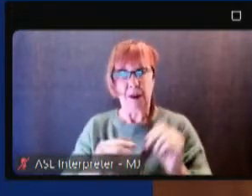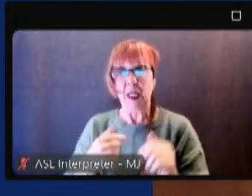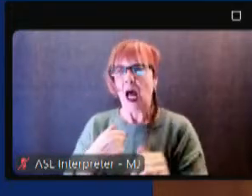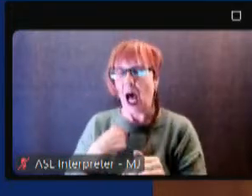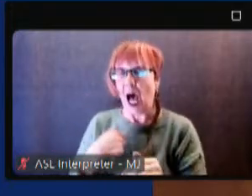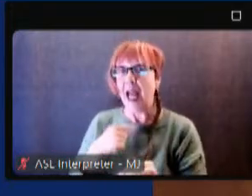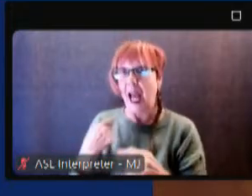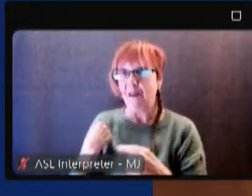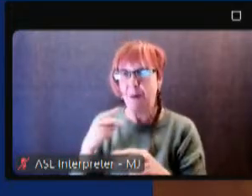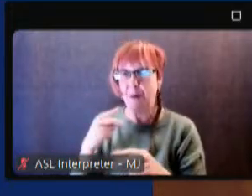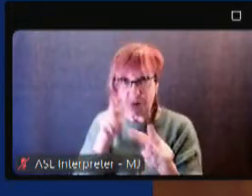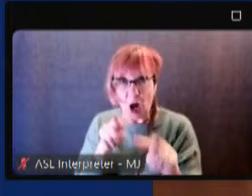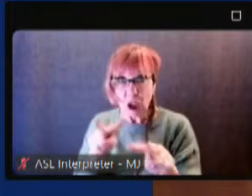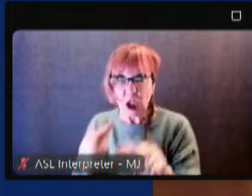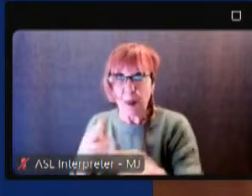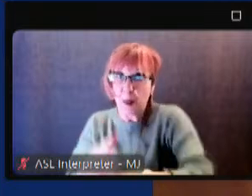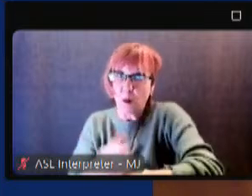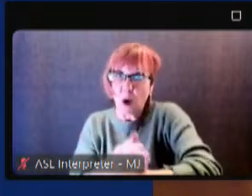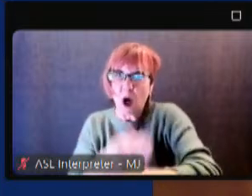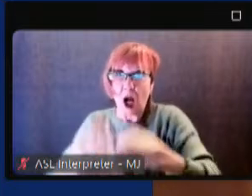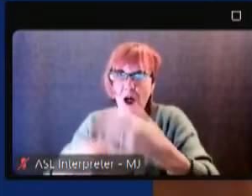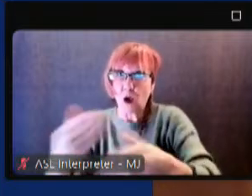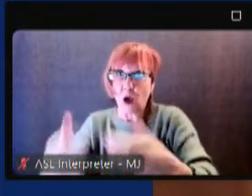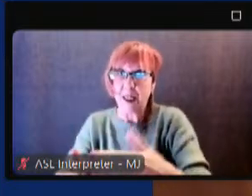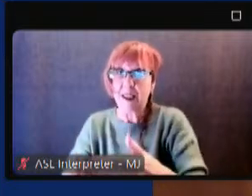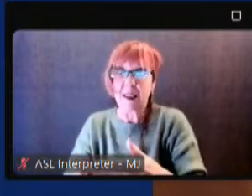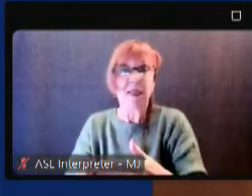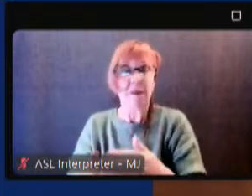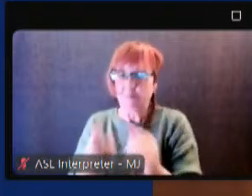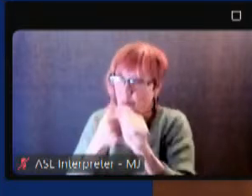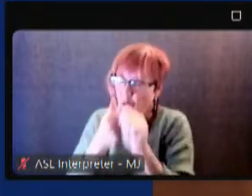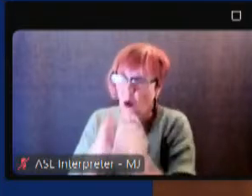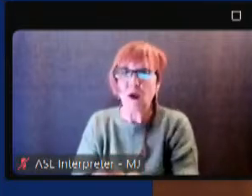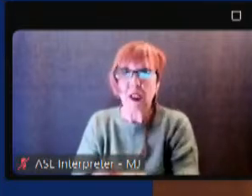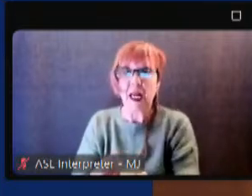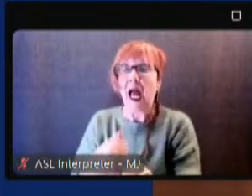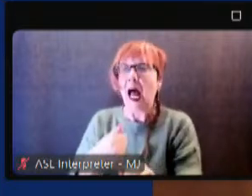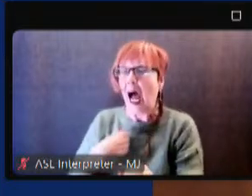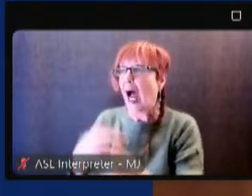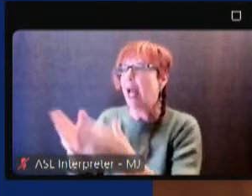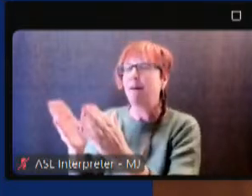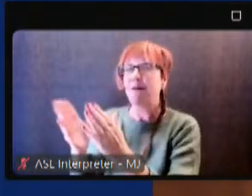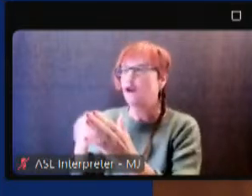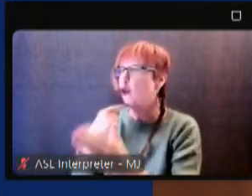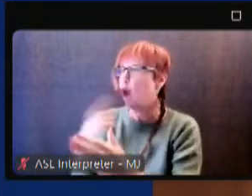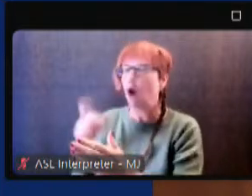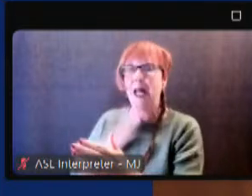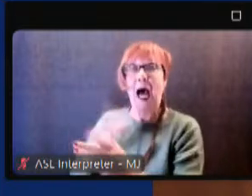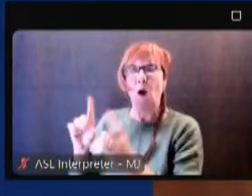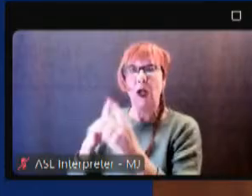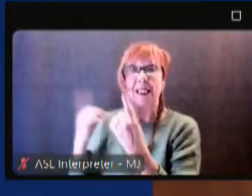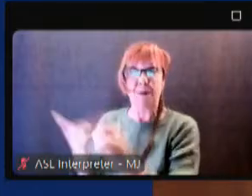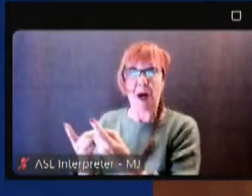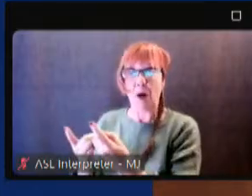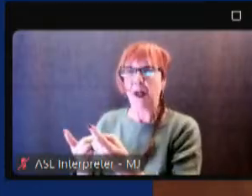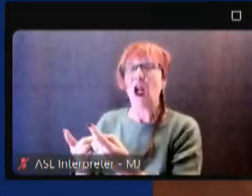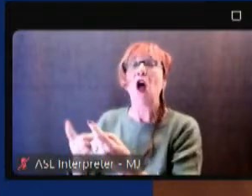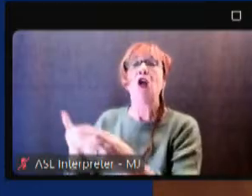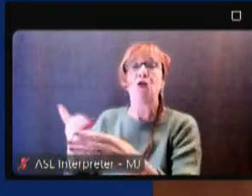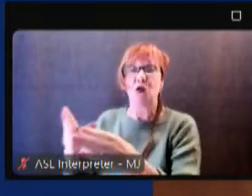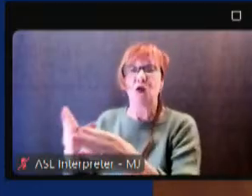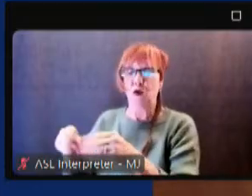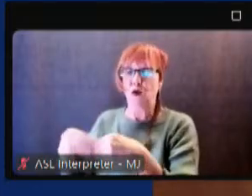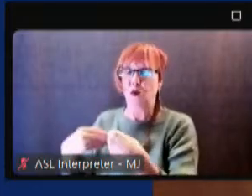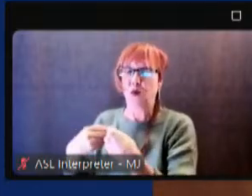rebuilding progress. I've directed our county departments in charge of approving building plans to provide transparent information